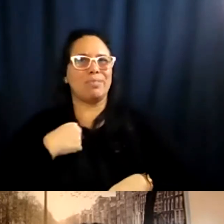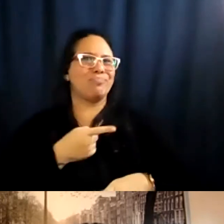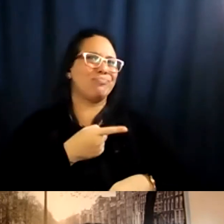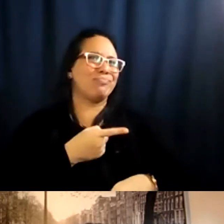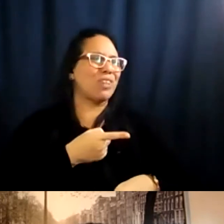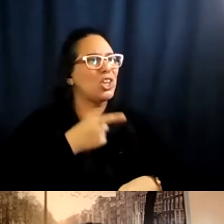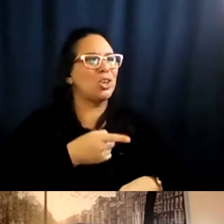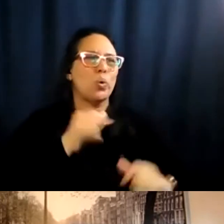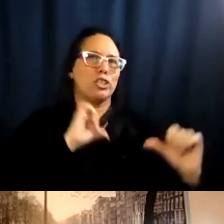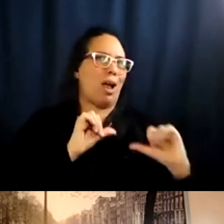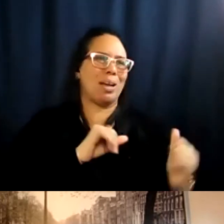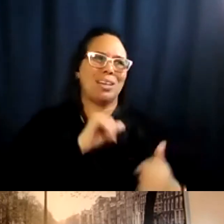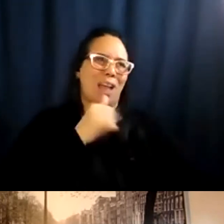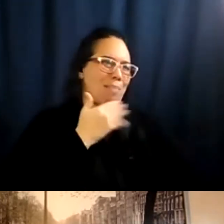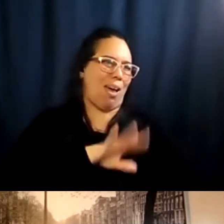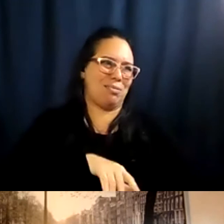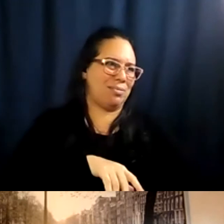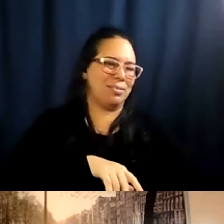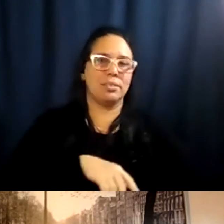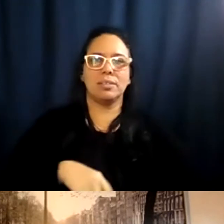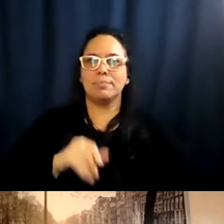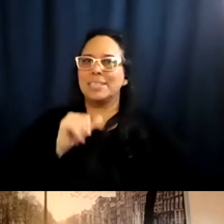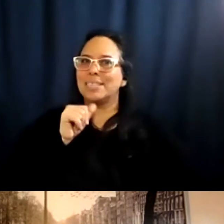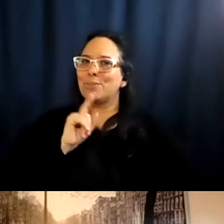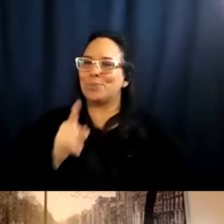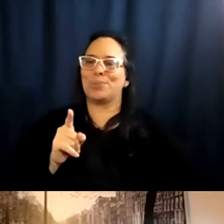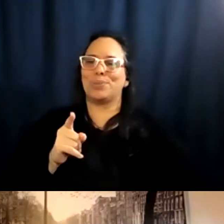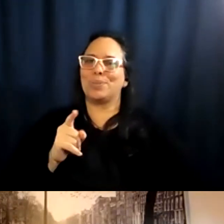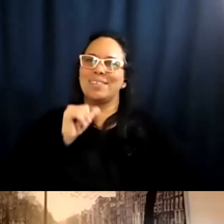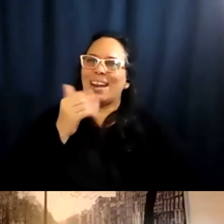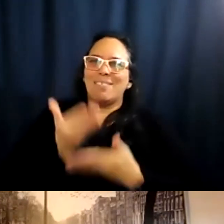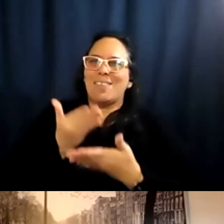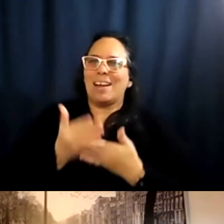this is just a fact of life. When it isn't, it's not a fact of life. Like, racism and